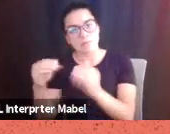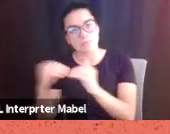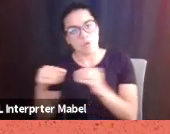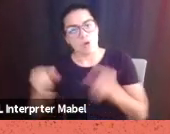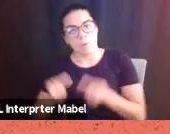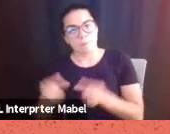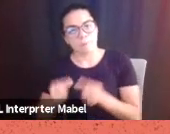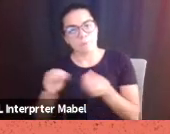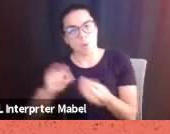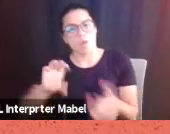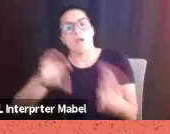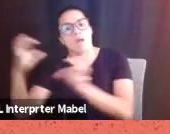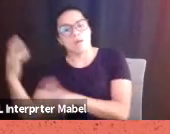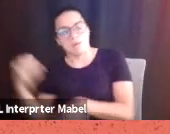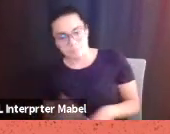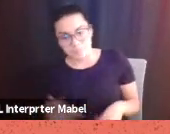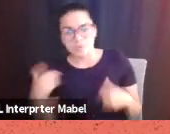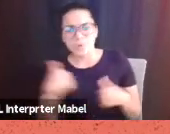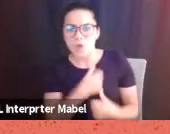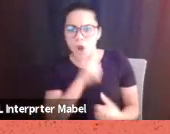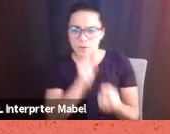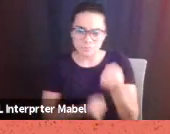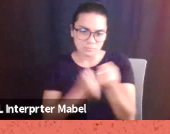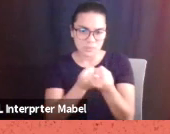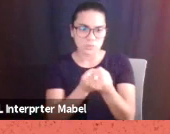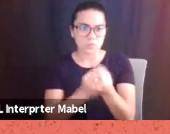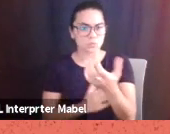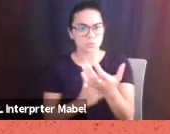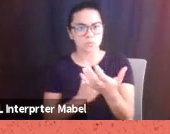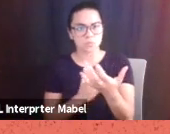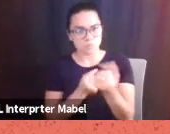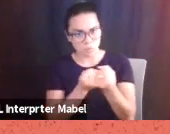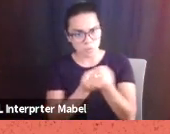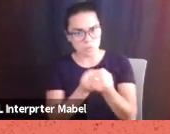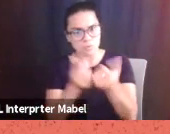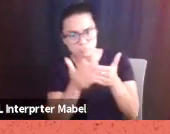are also committed to supporting one another through the daily struggle of this work.